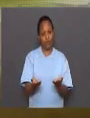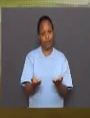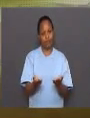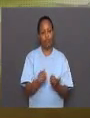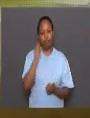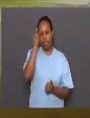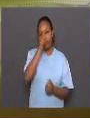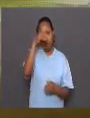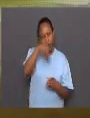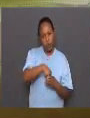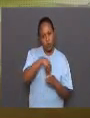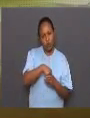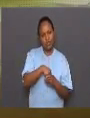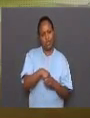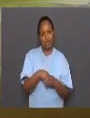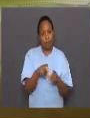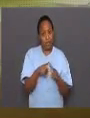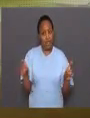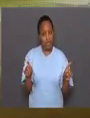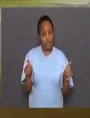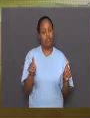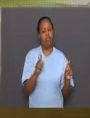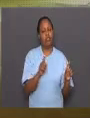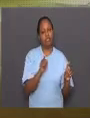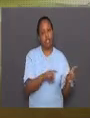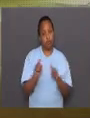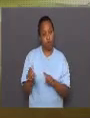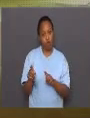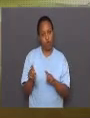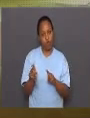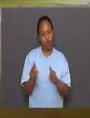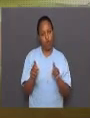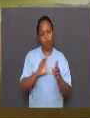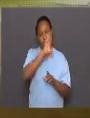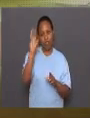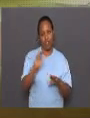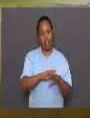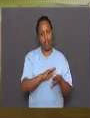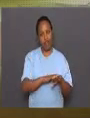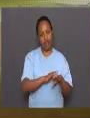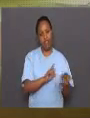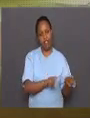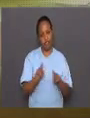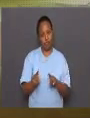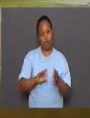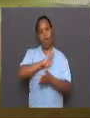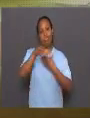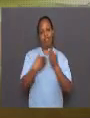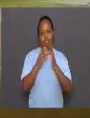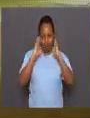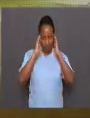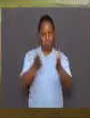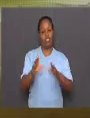from Ethiopia specifically and focus on Africa in a more general